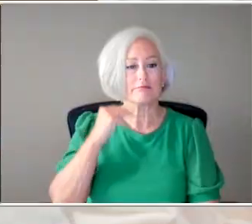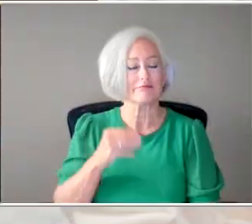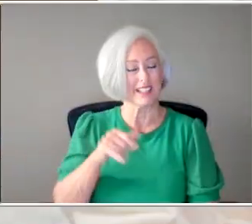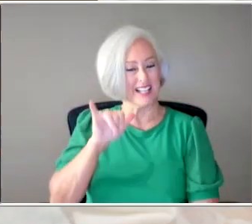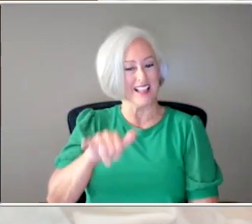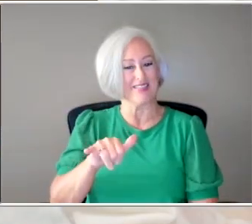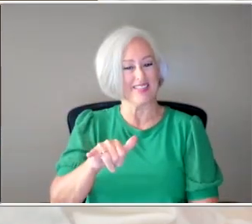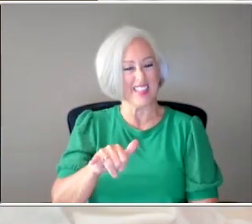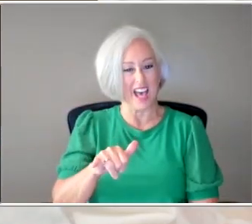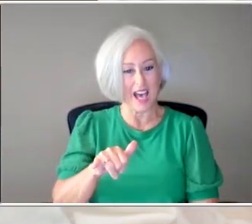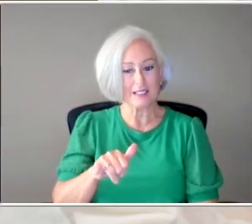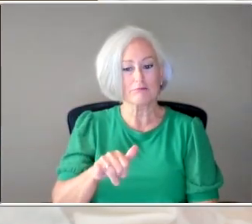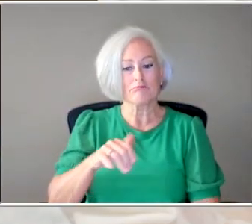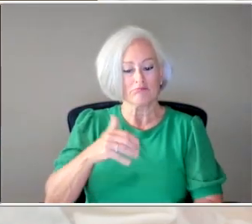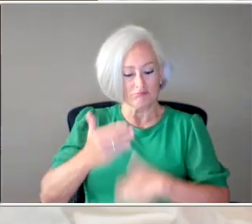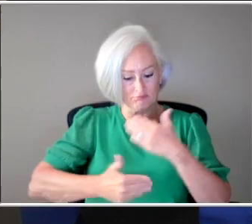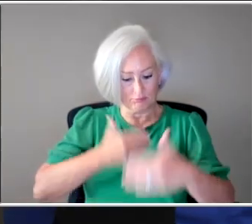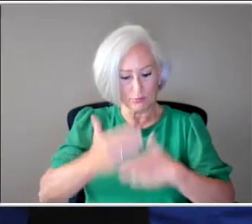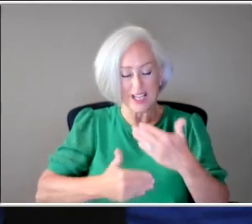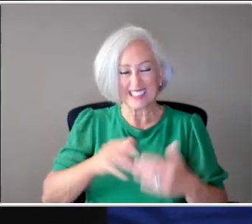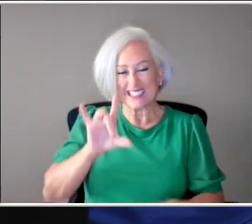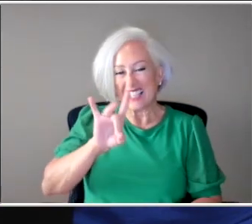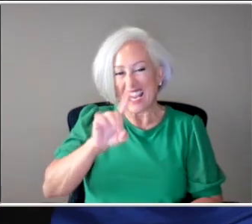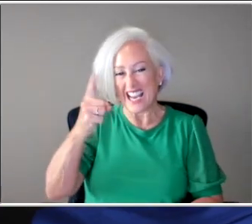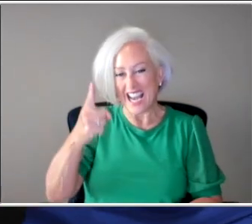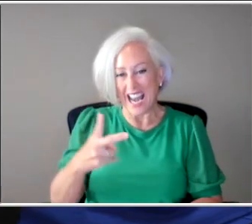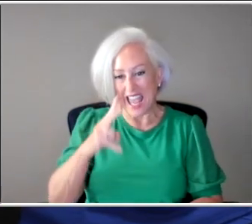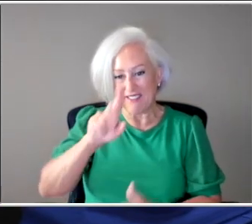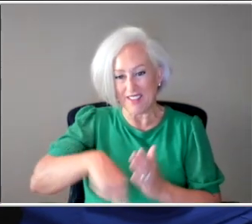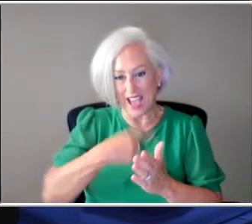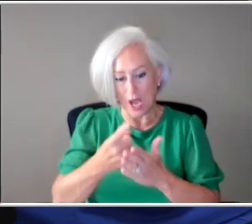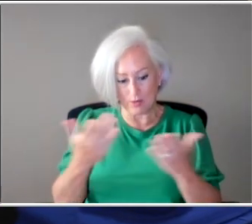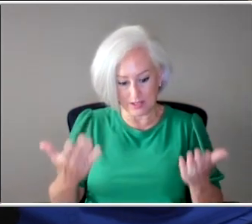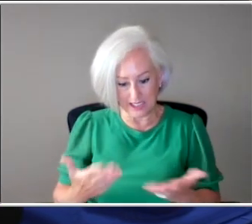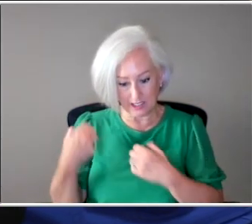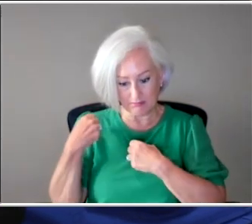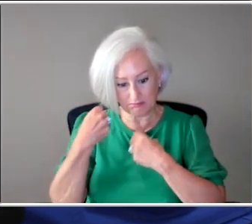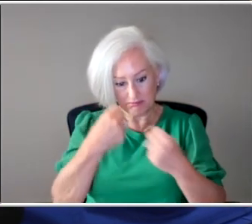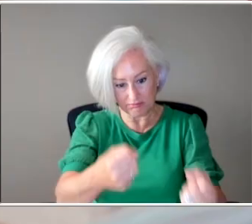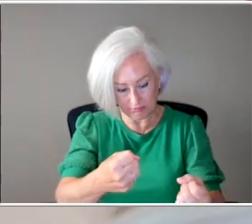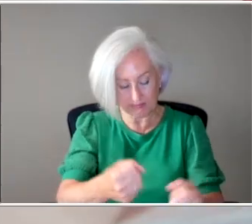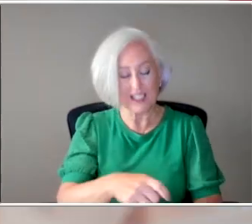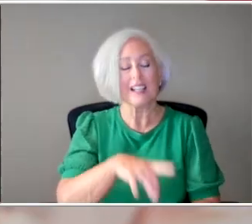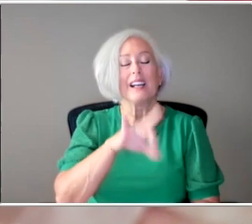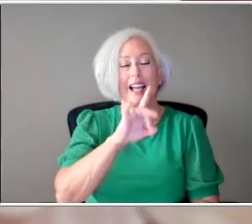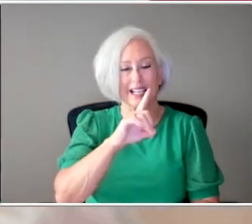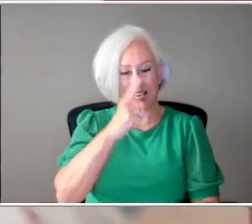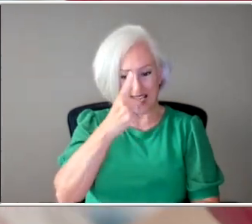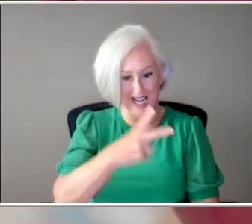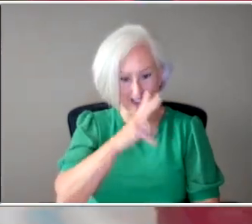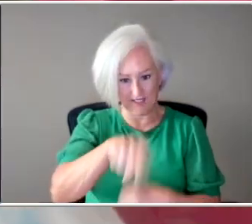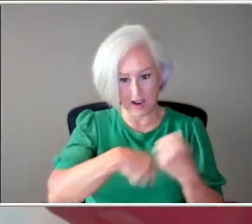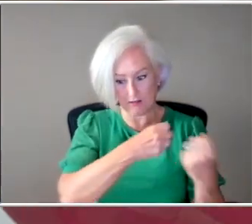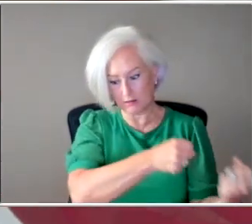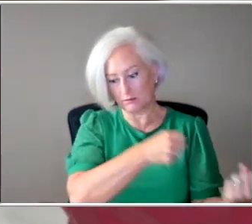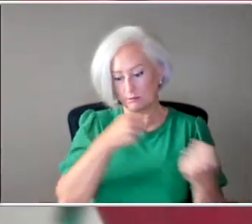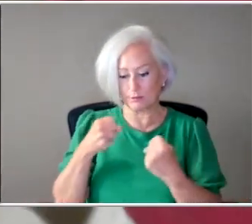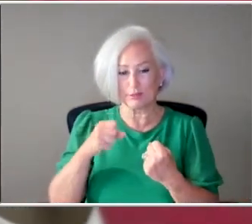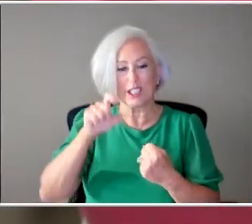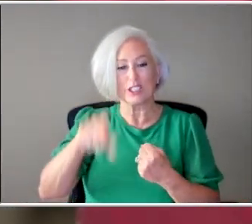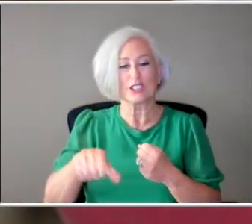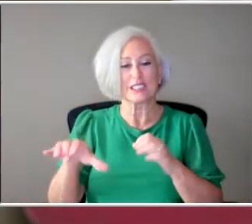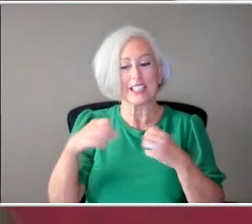here and then it's 8.5 hours back. And even though it's grueling driving to Kansas City every 14 days from their home in South